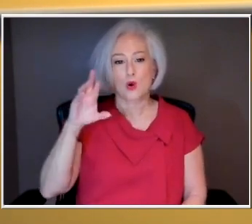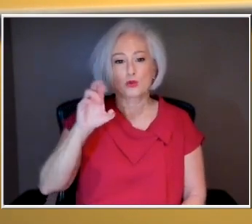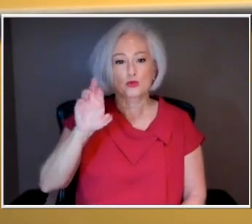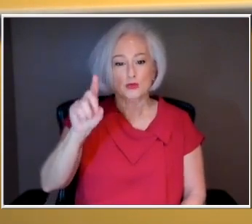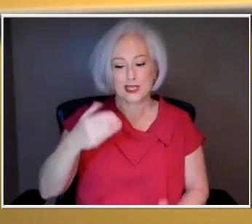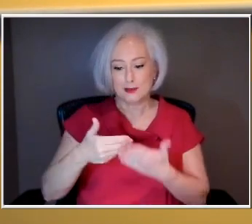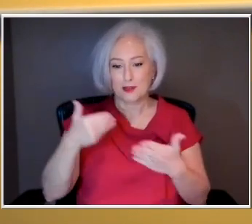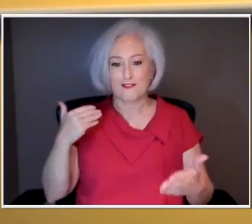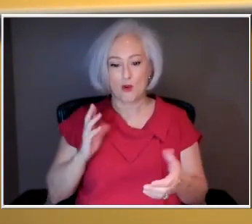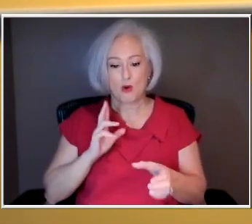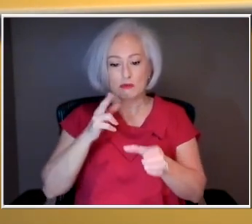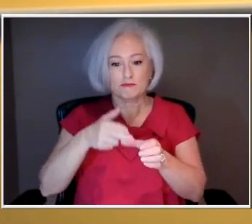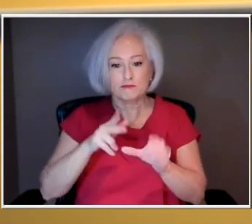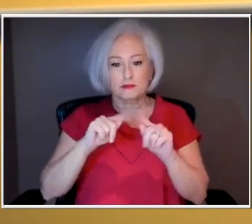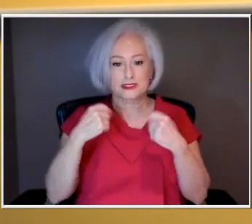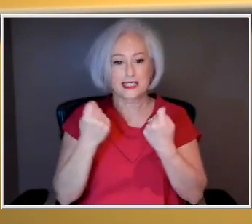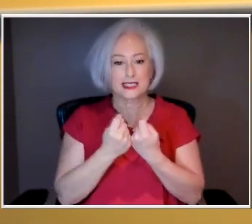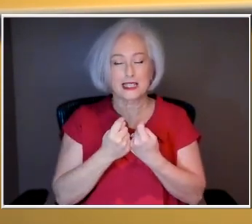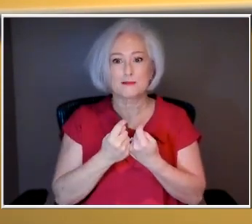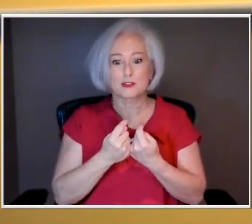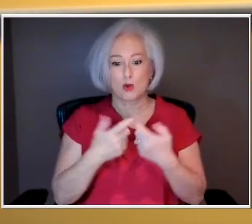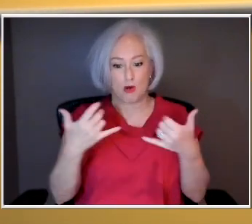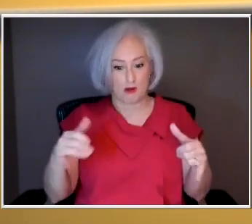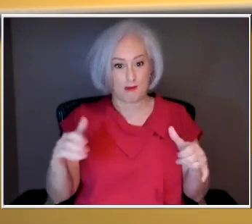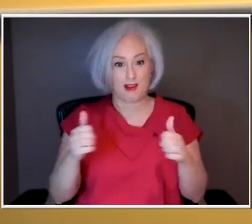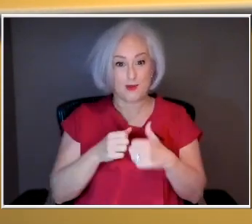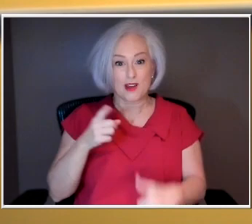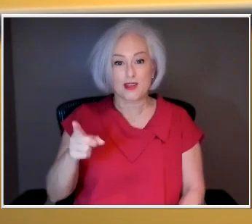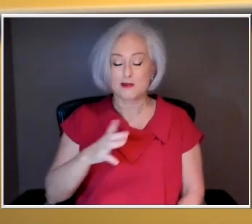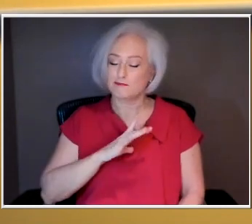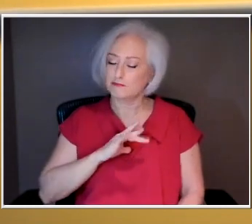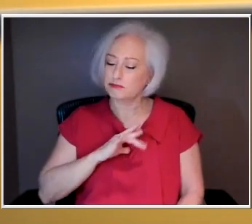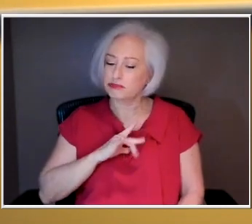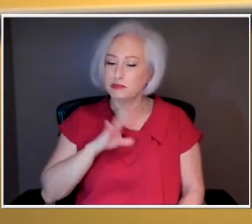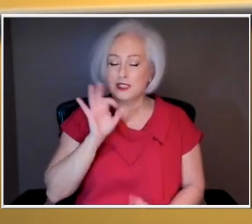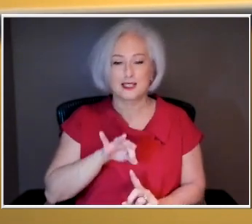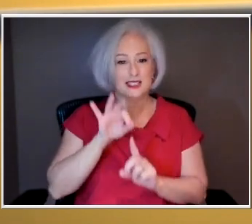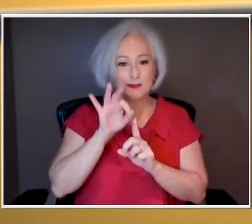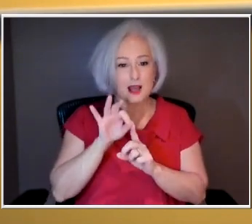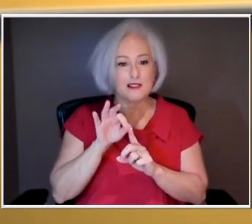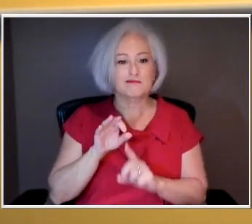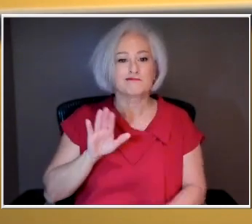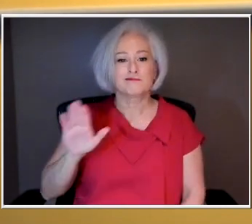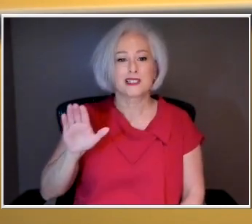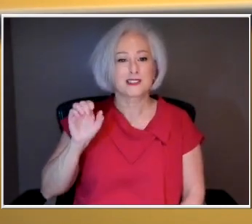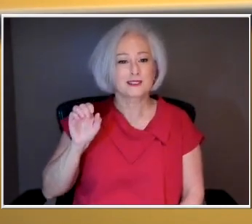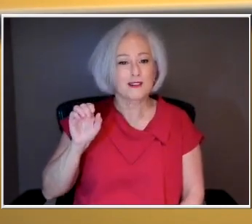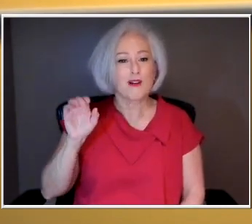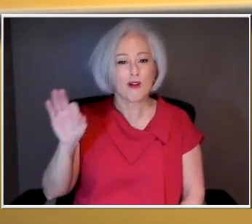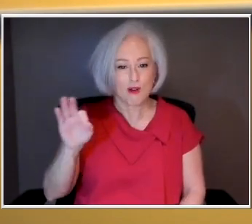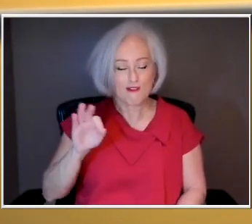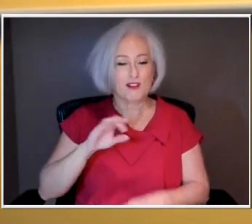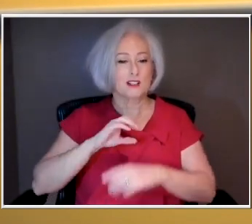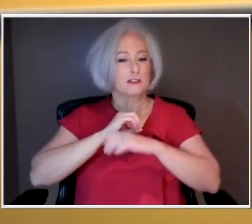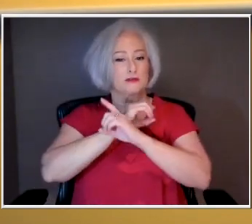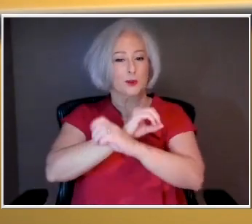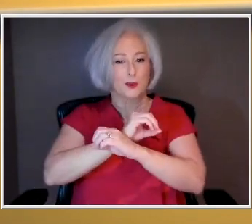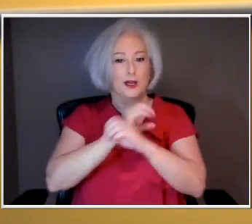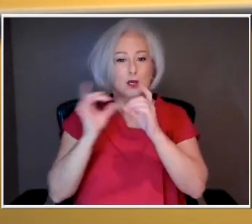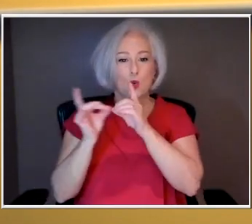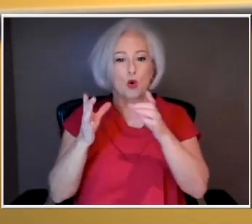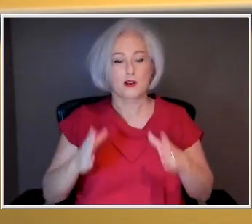him was something that was really special. The type of guy, the offensive coordinator he is, really, really special and elitist in the NFL